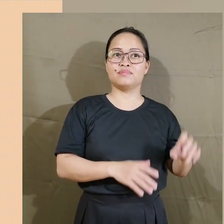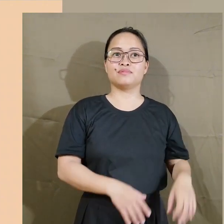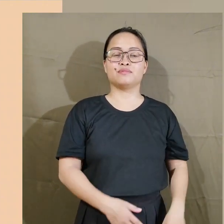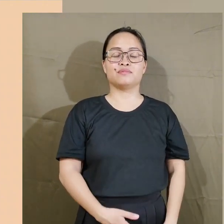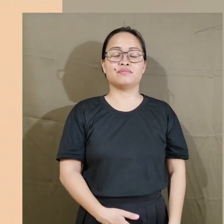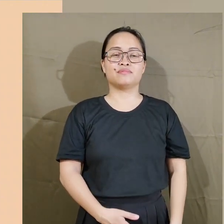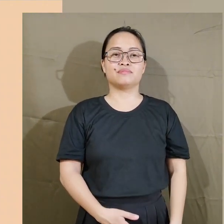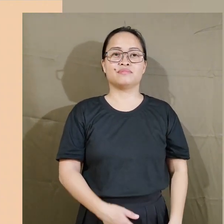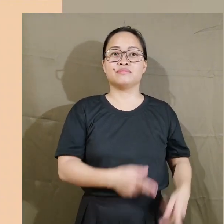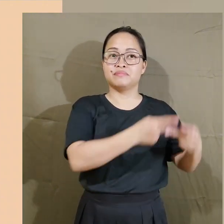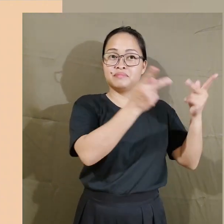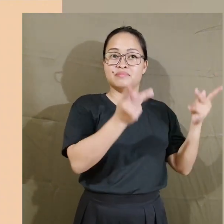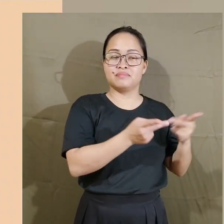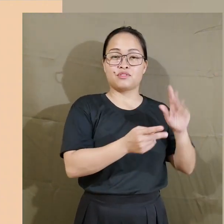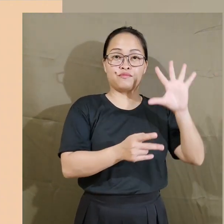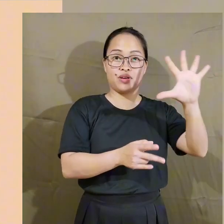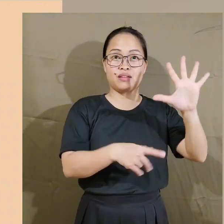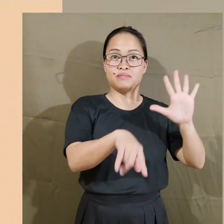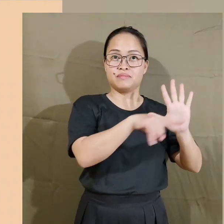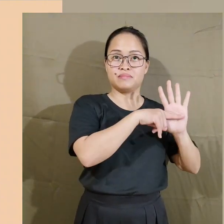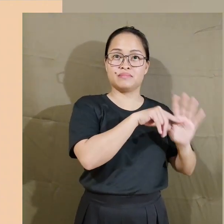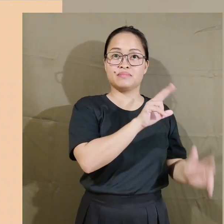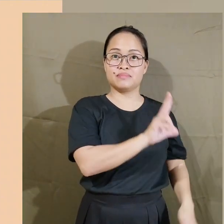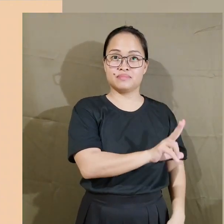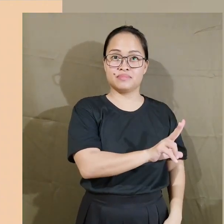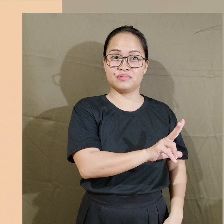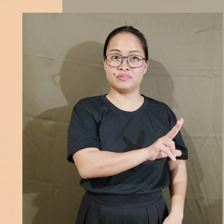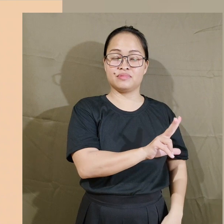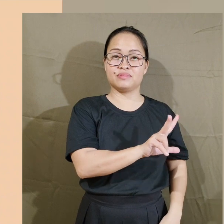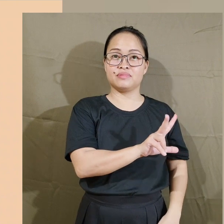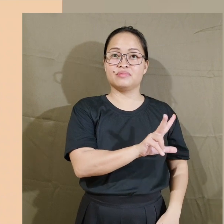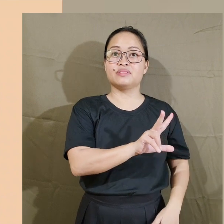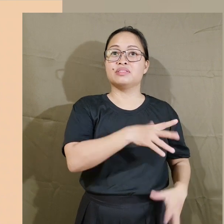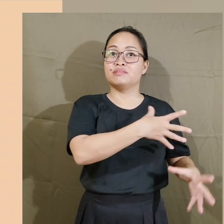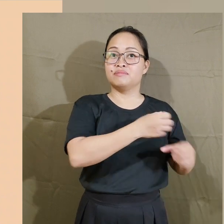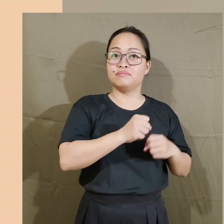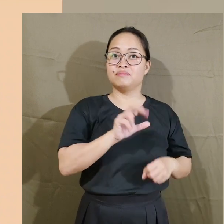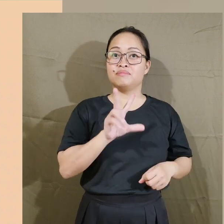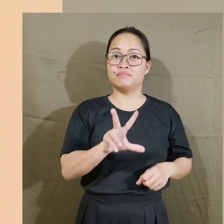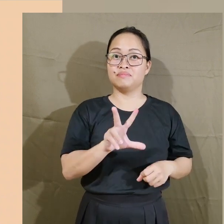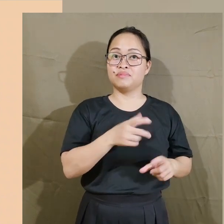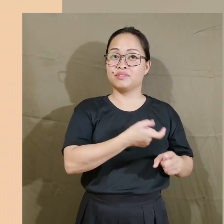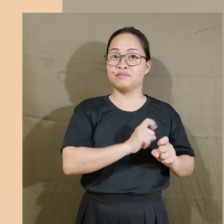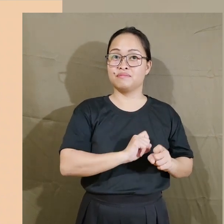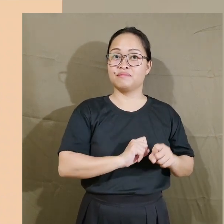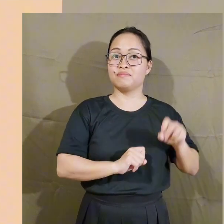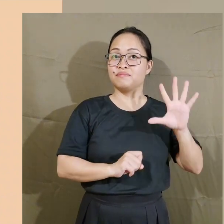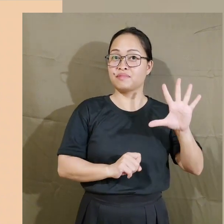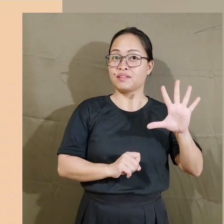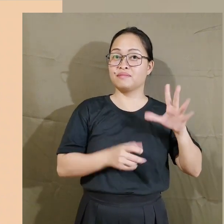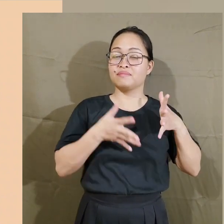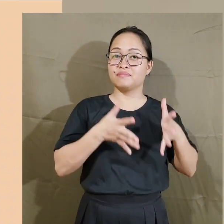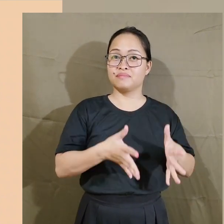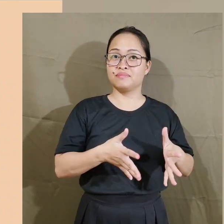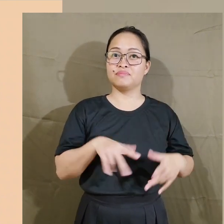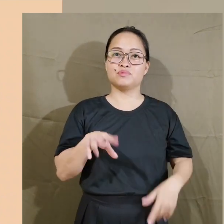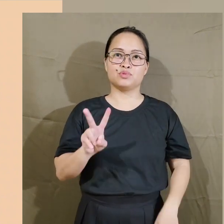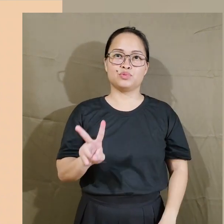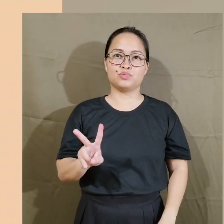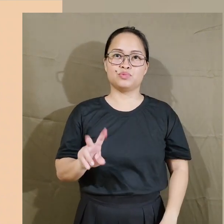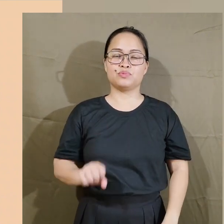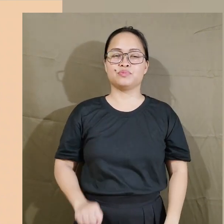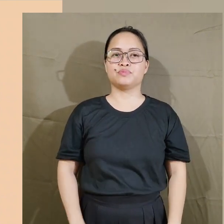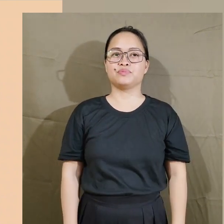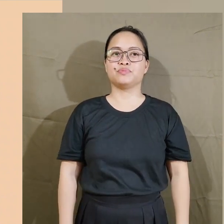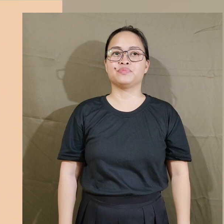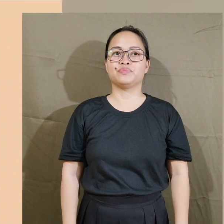Lastly, 5 minus 3. If we take away 3 from 5, we are left with